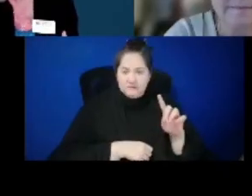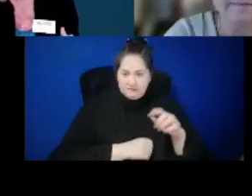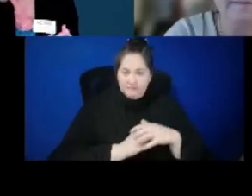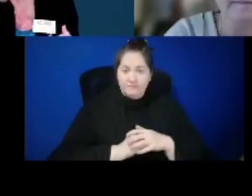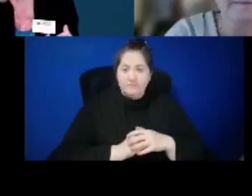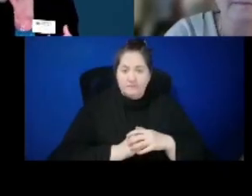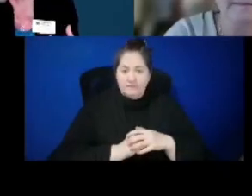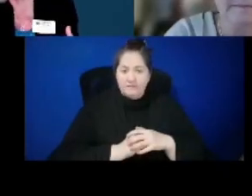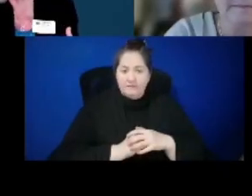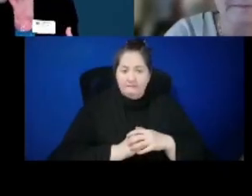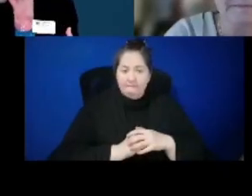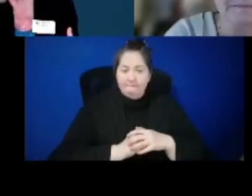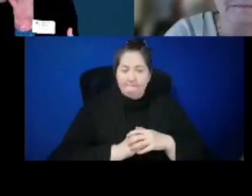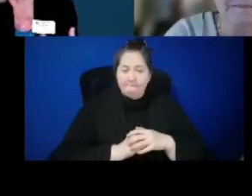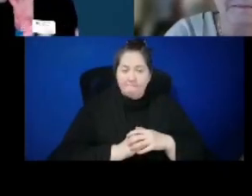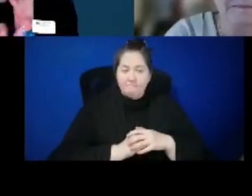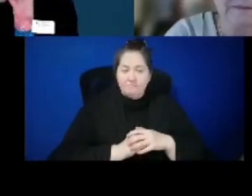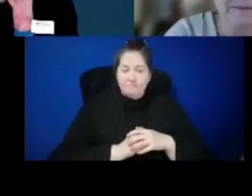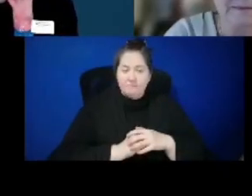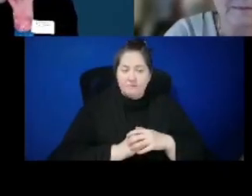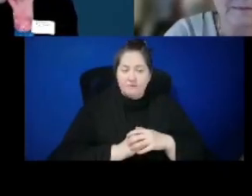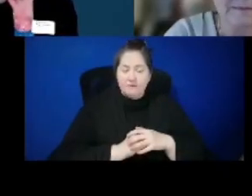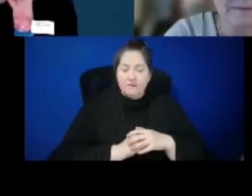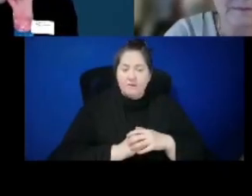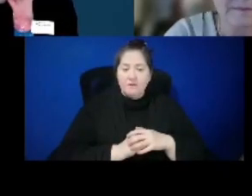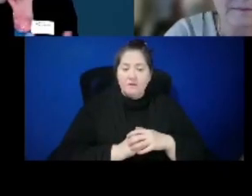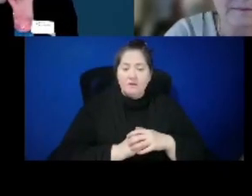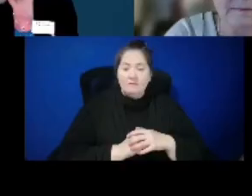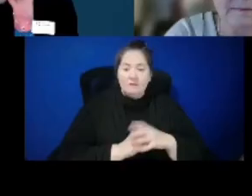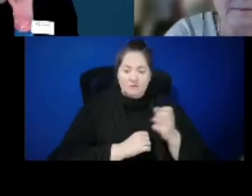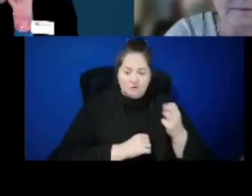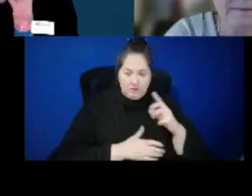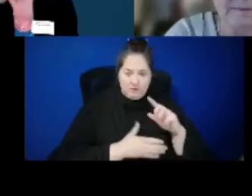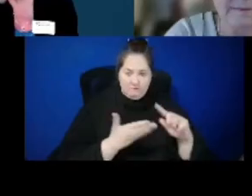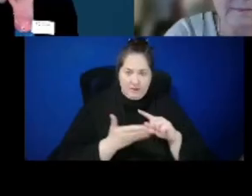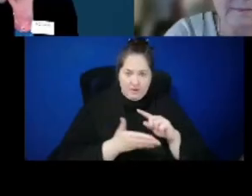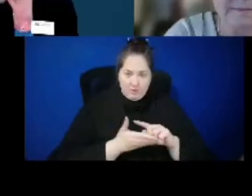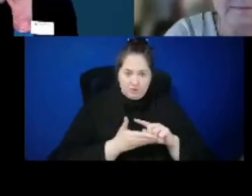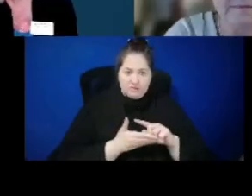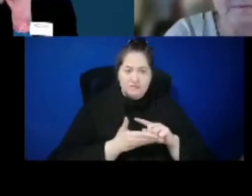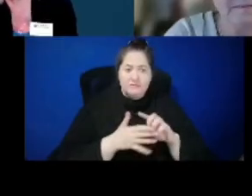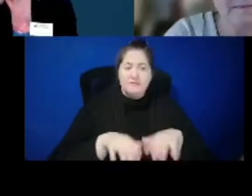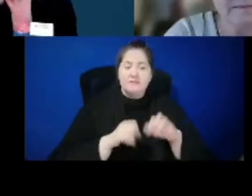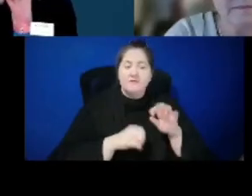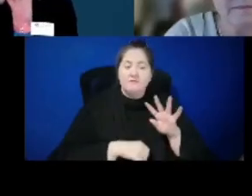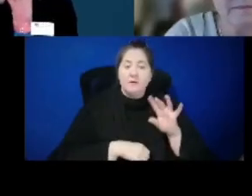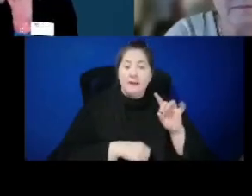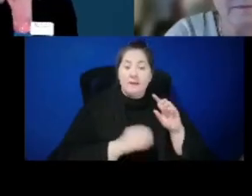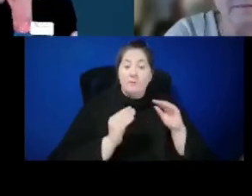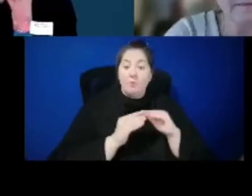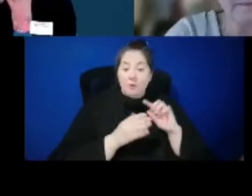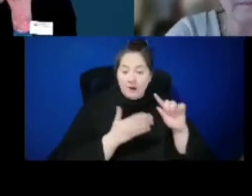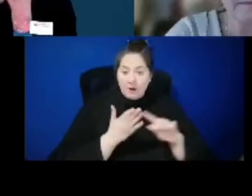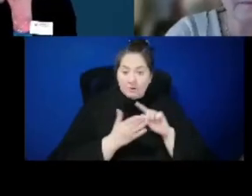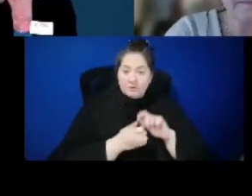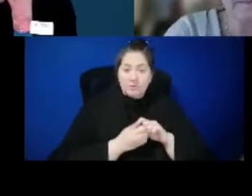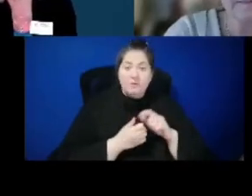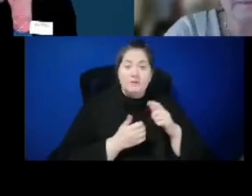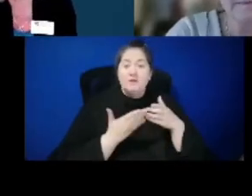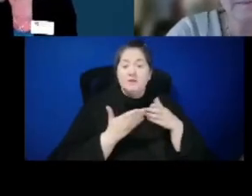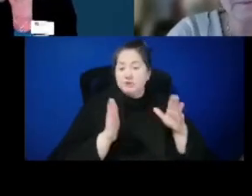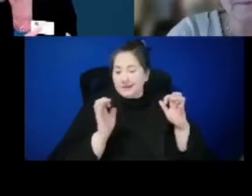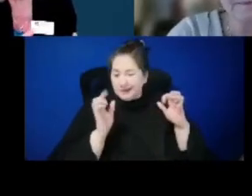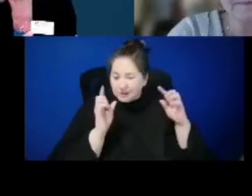disabilities. They take, so that ends up being 12 hours. They take 48 more hours with their gen eds